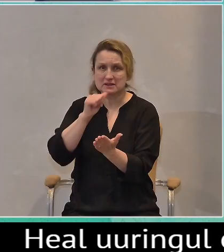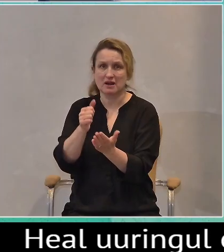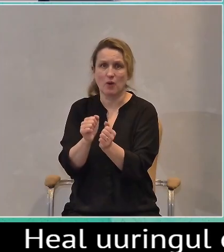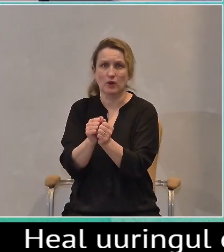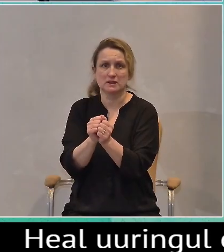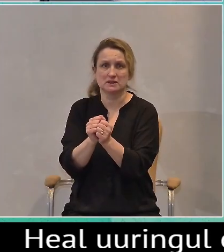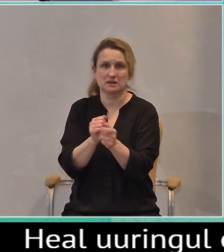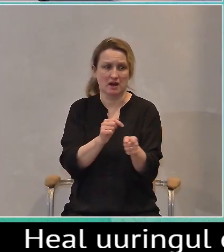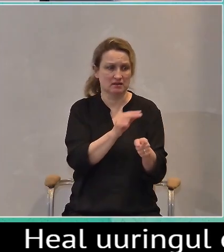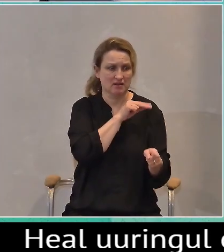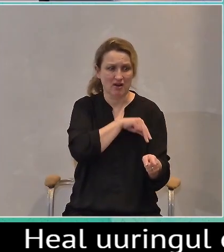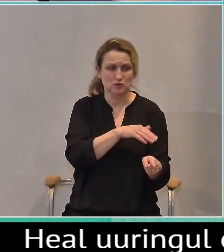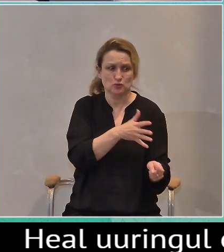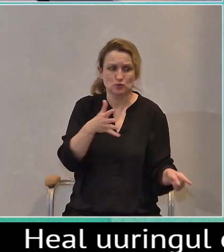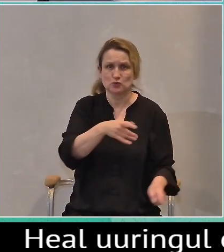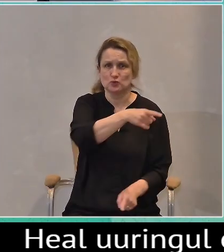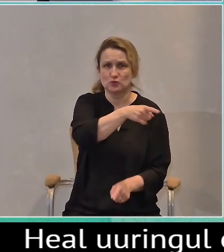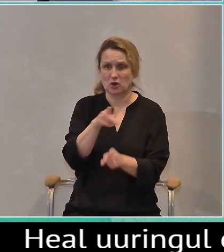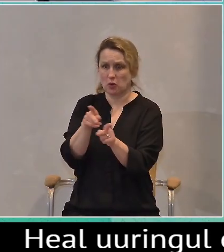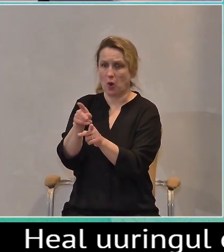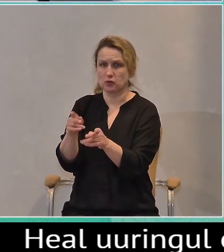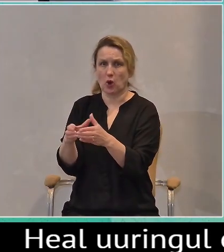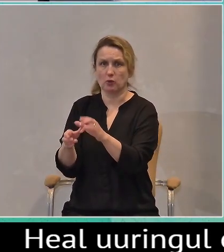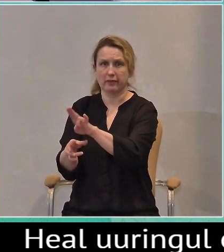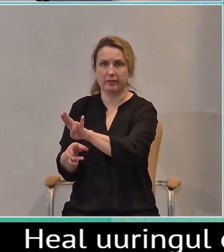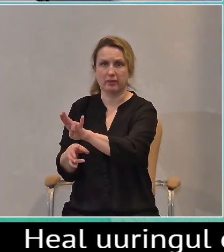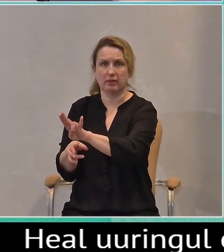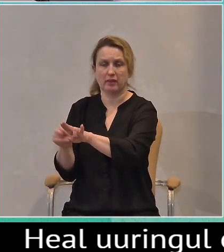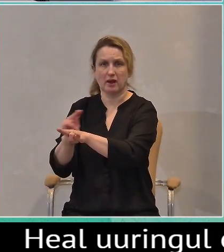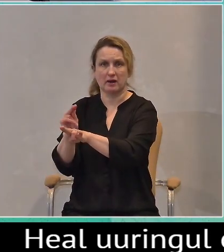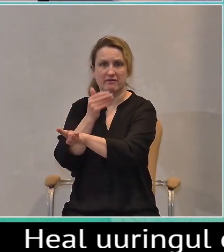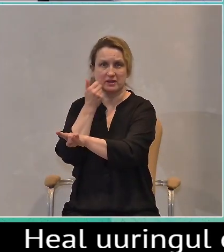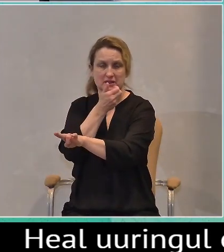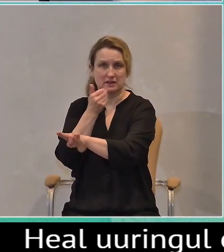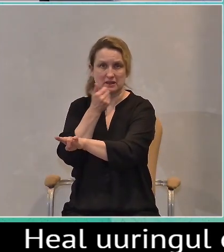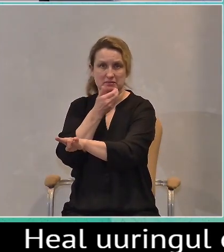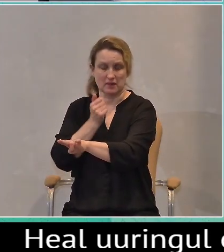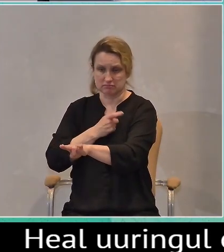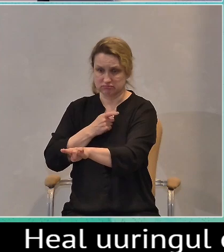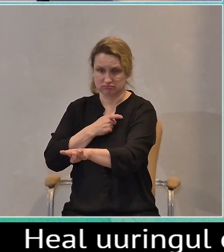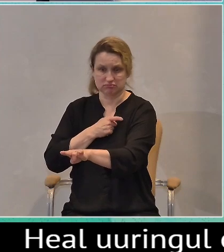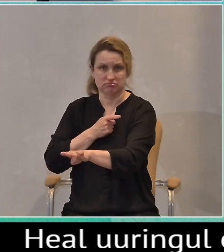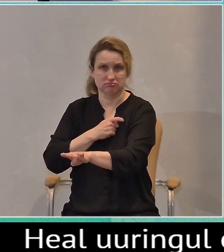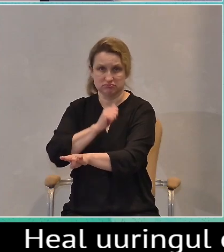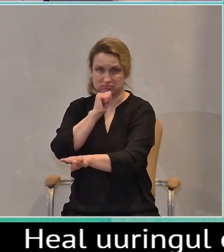saying we got data about for half a year or a year because we